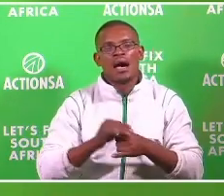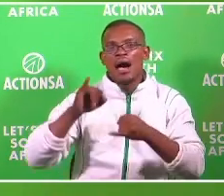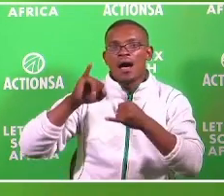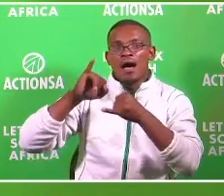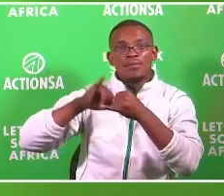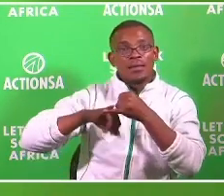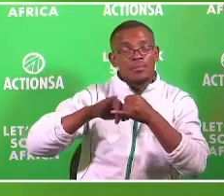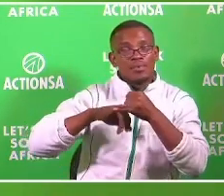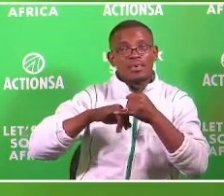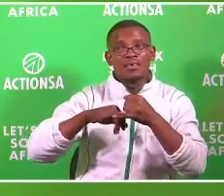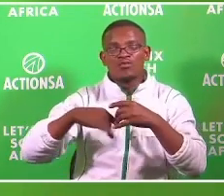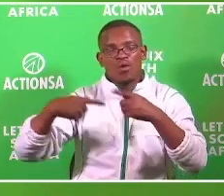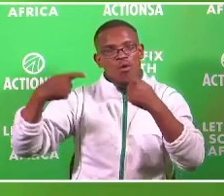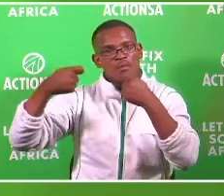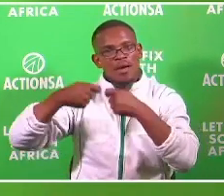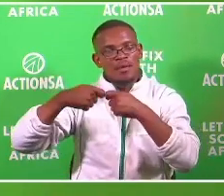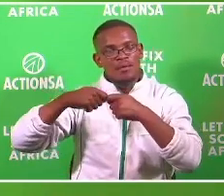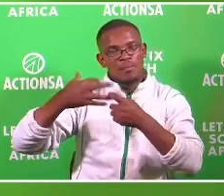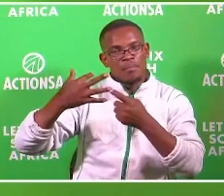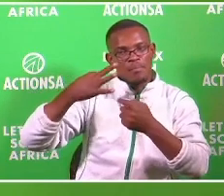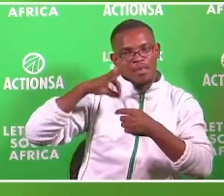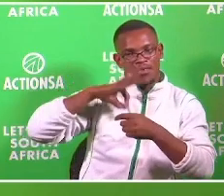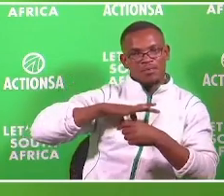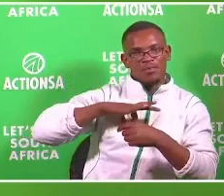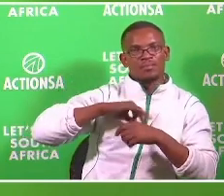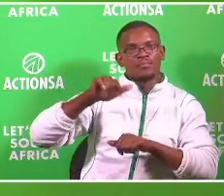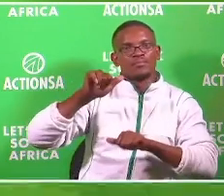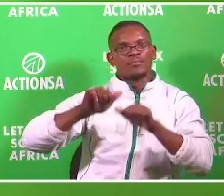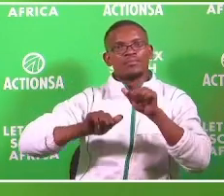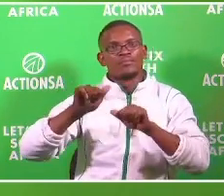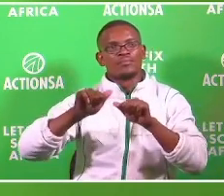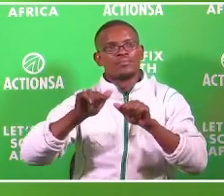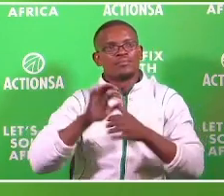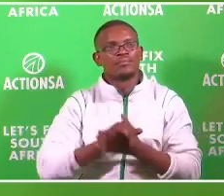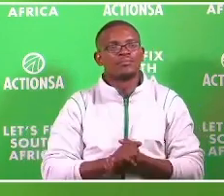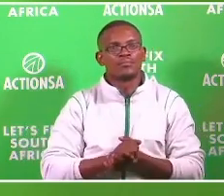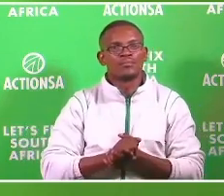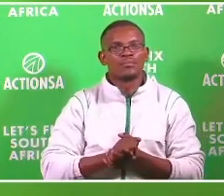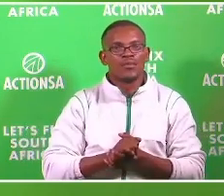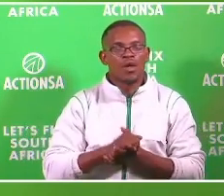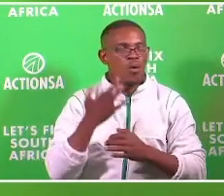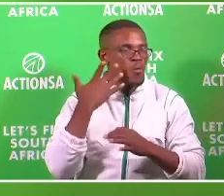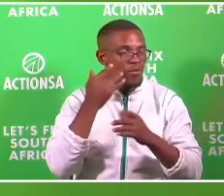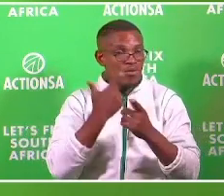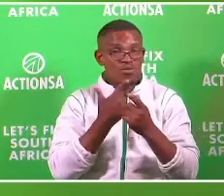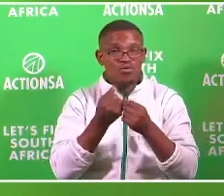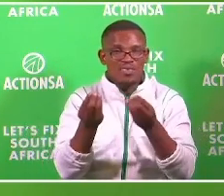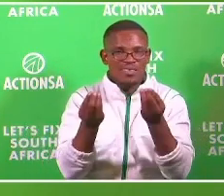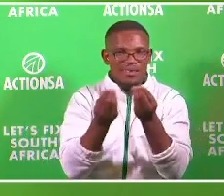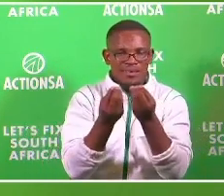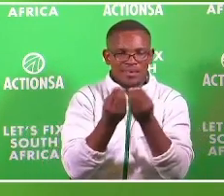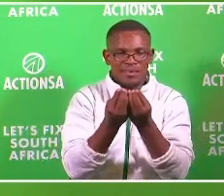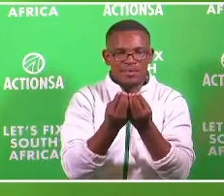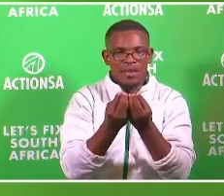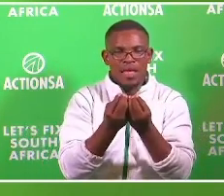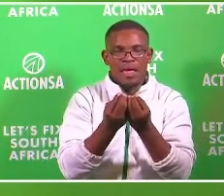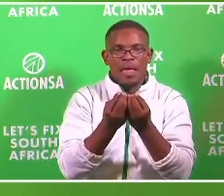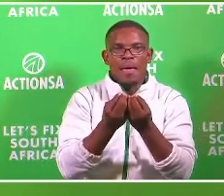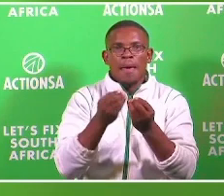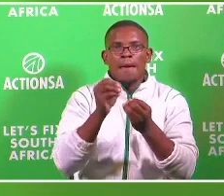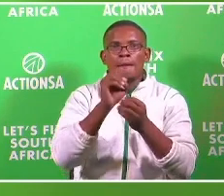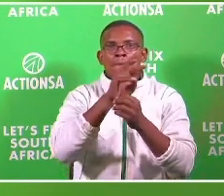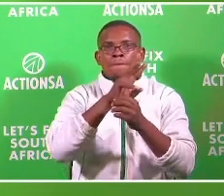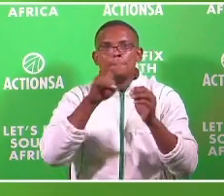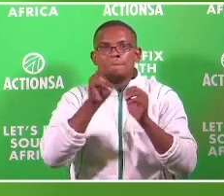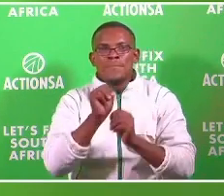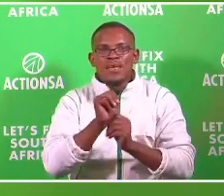subject to a financial and feasibility assessment. When we do these things, millions and millions of jobs will